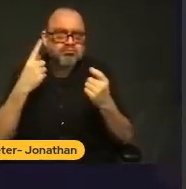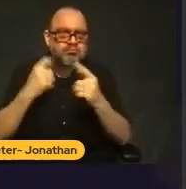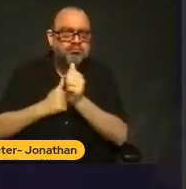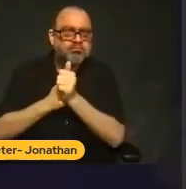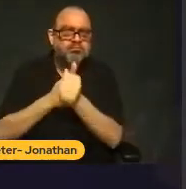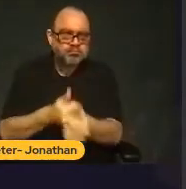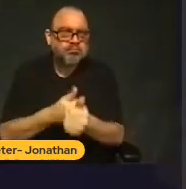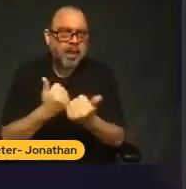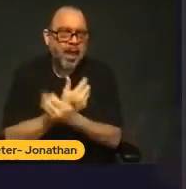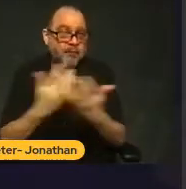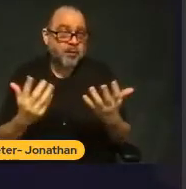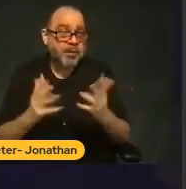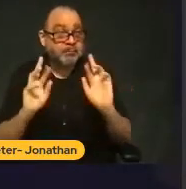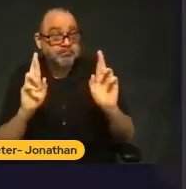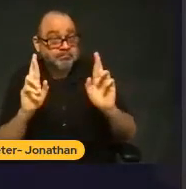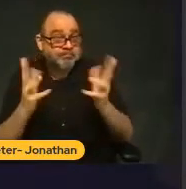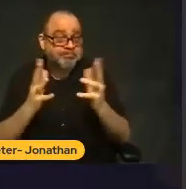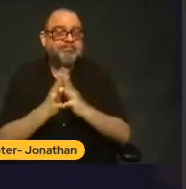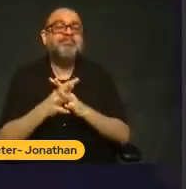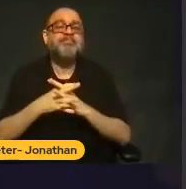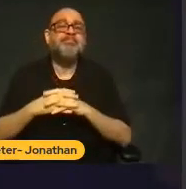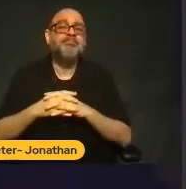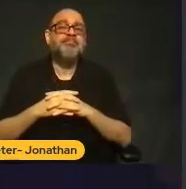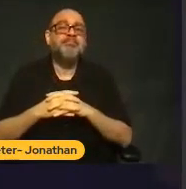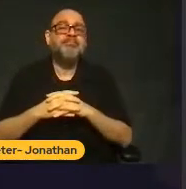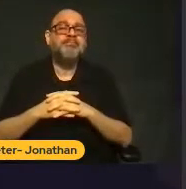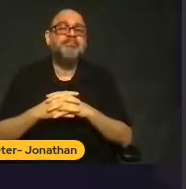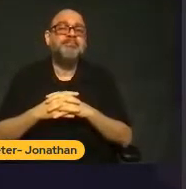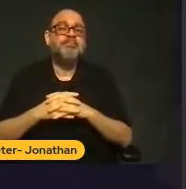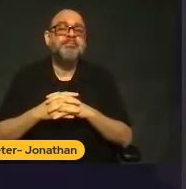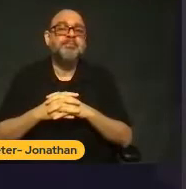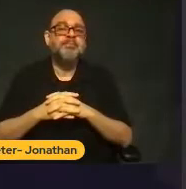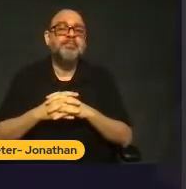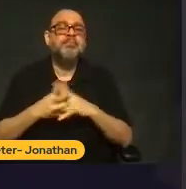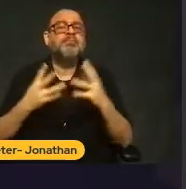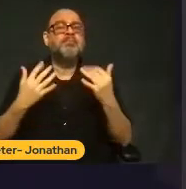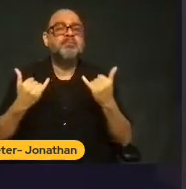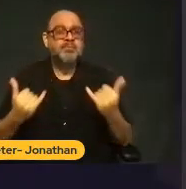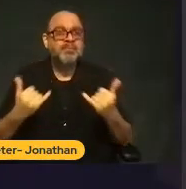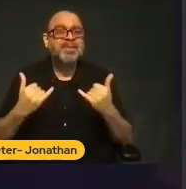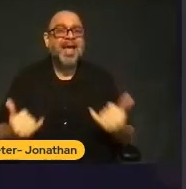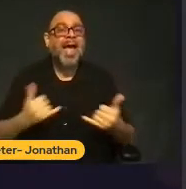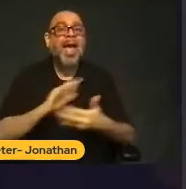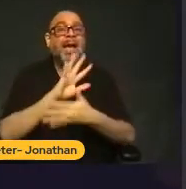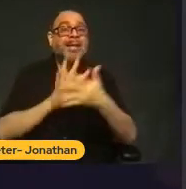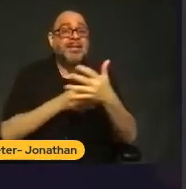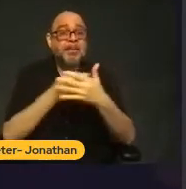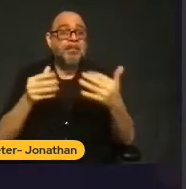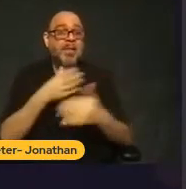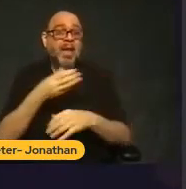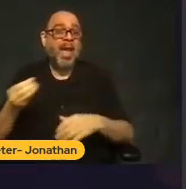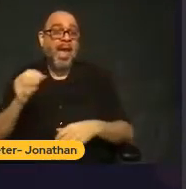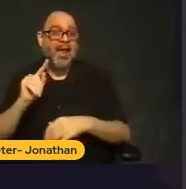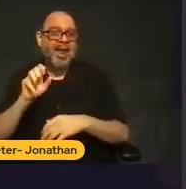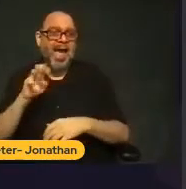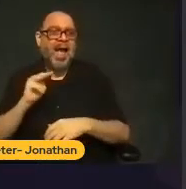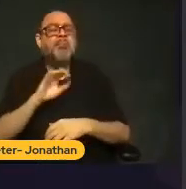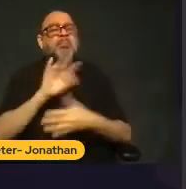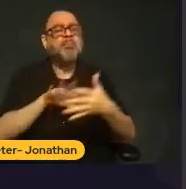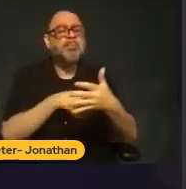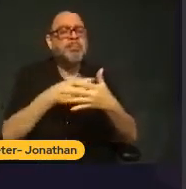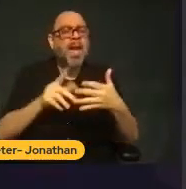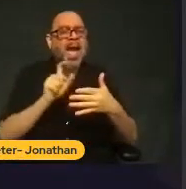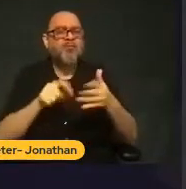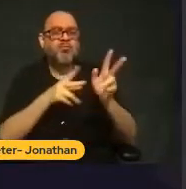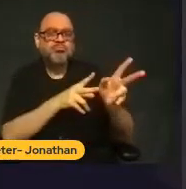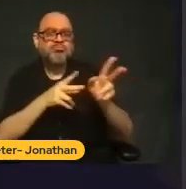Okay, so now let's see what I need. I need table name and item. So table name is something that I would actually need to bring in from like some environment variable. So